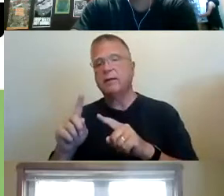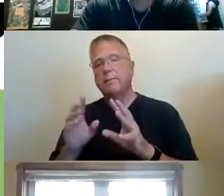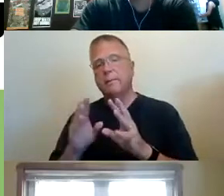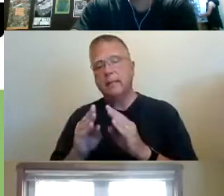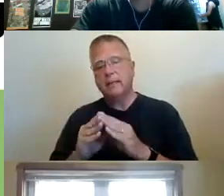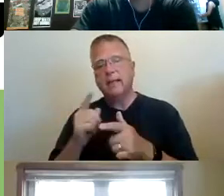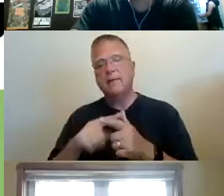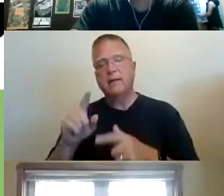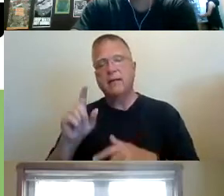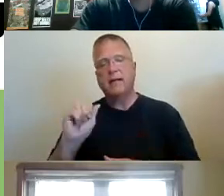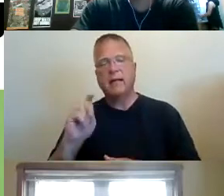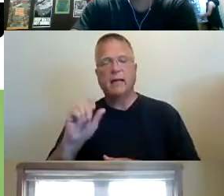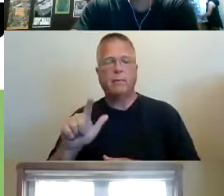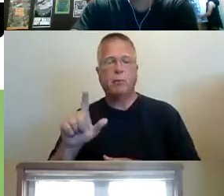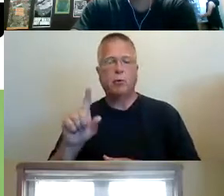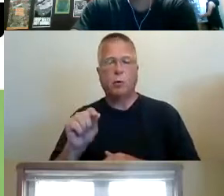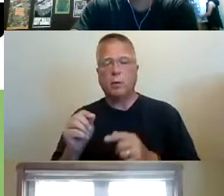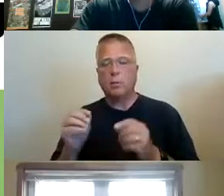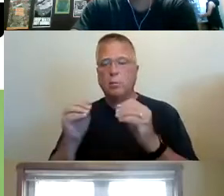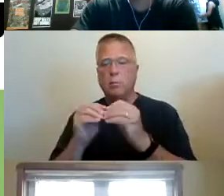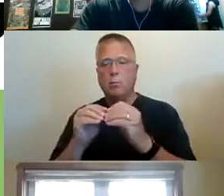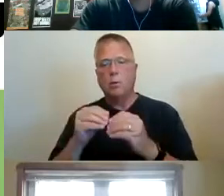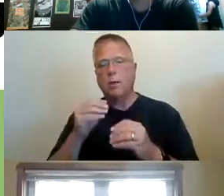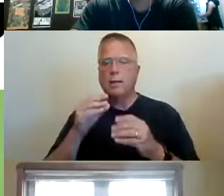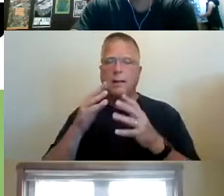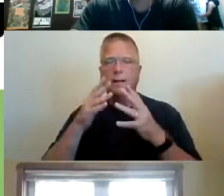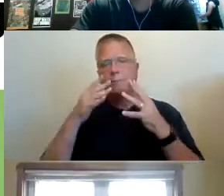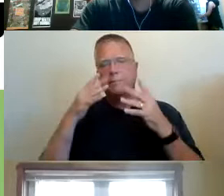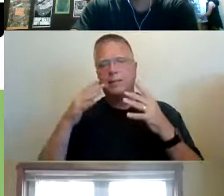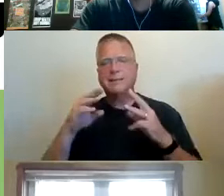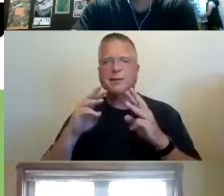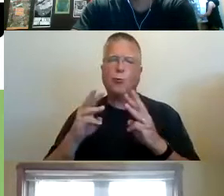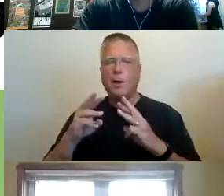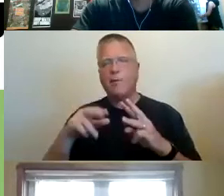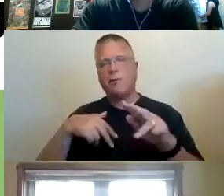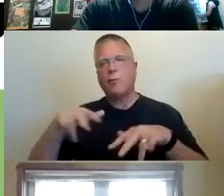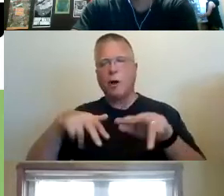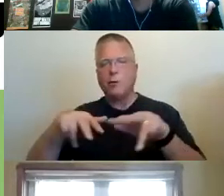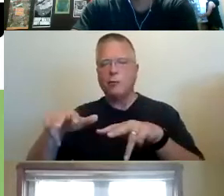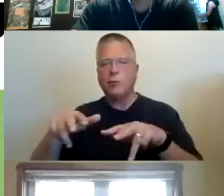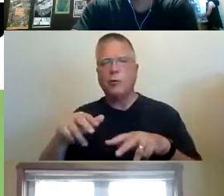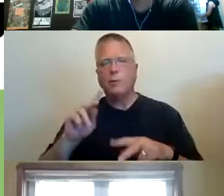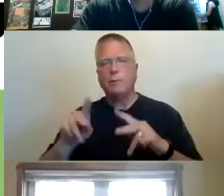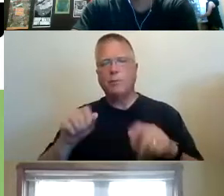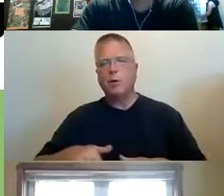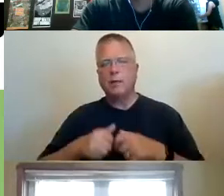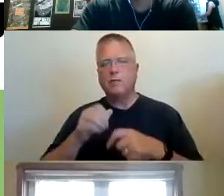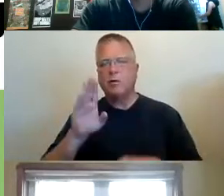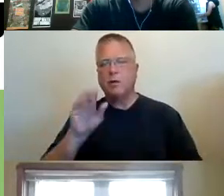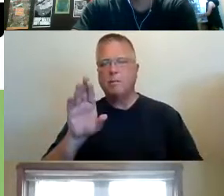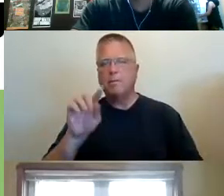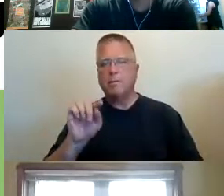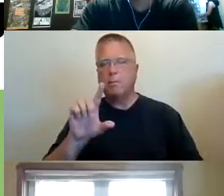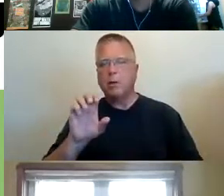April 20 by a much more pleasant weather walkthrough with residents of Bartlett Street, which was one of the alternatives that